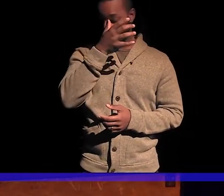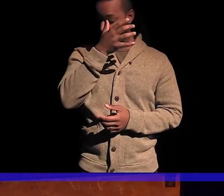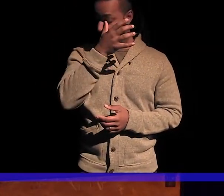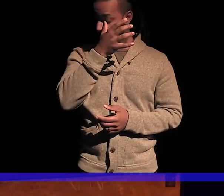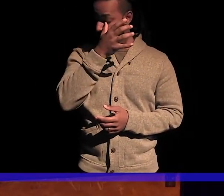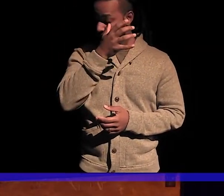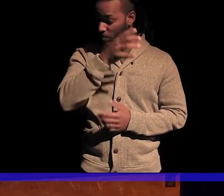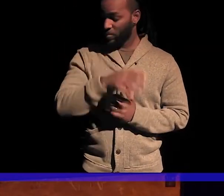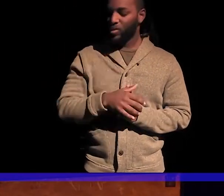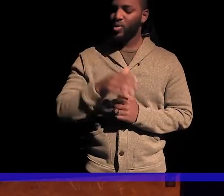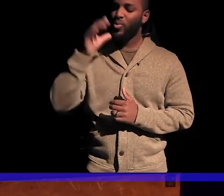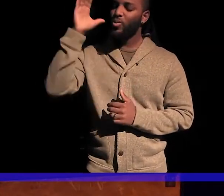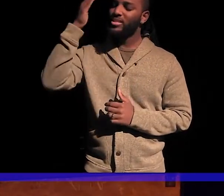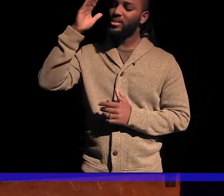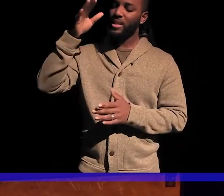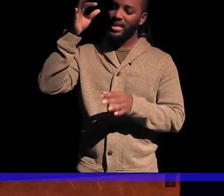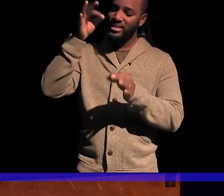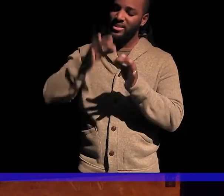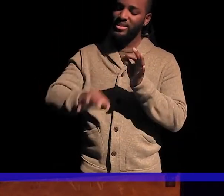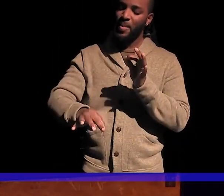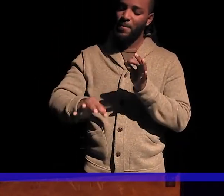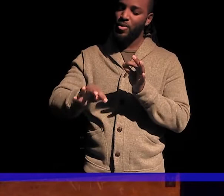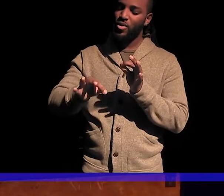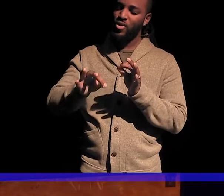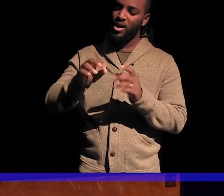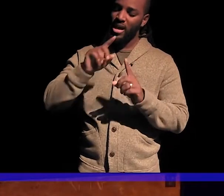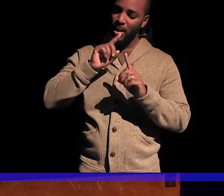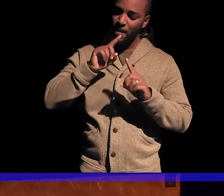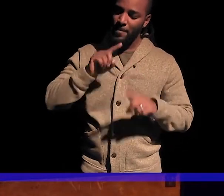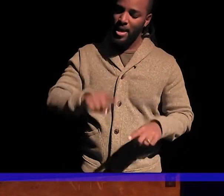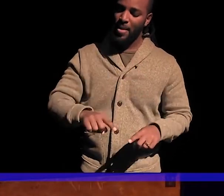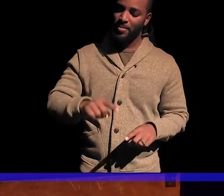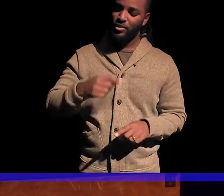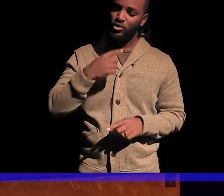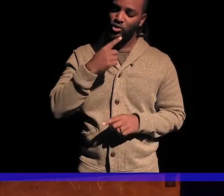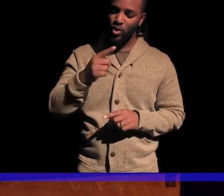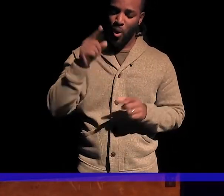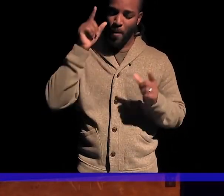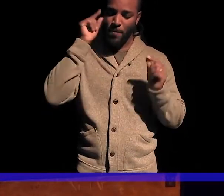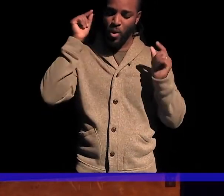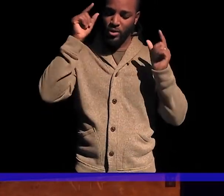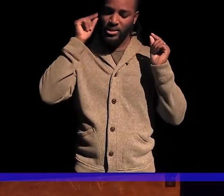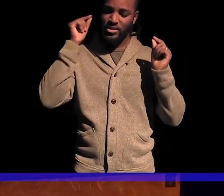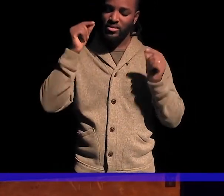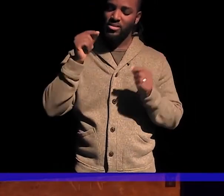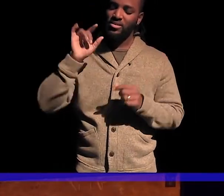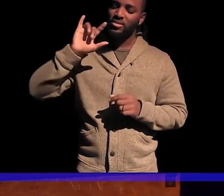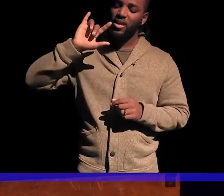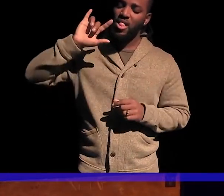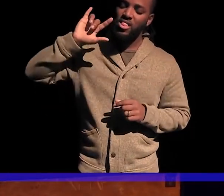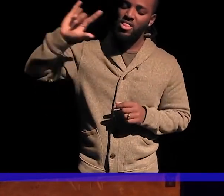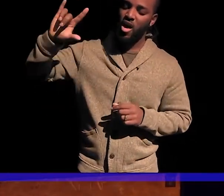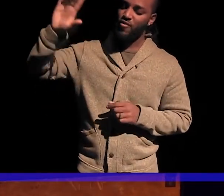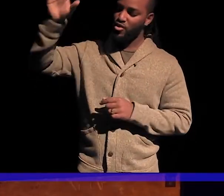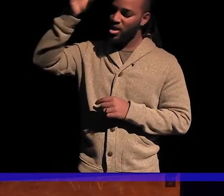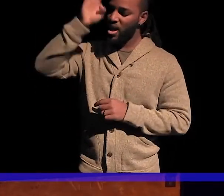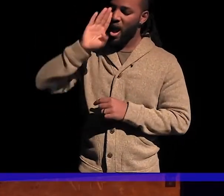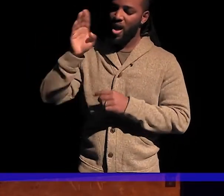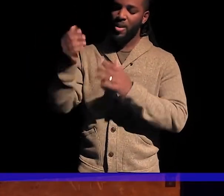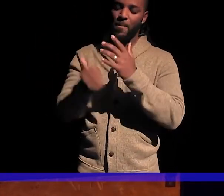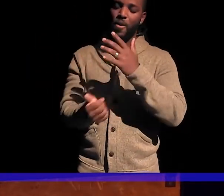what seems like the simple commandment that you gave Moses, to love your God above all